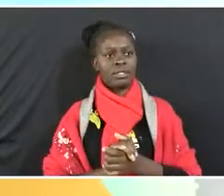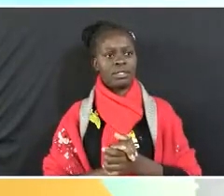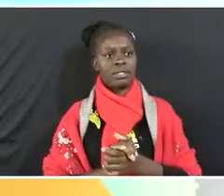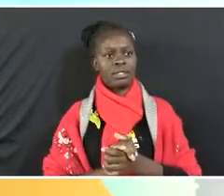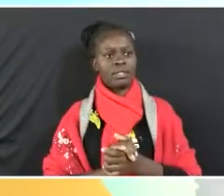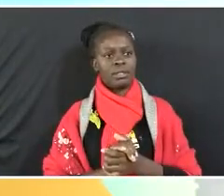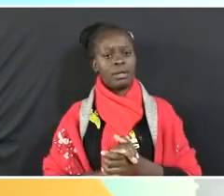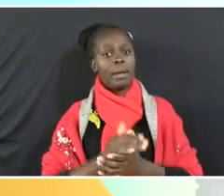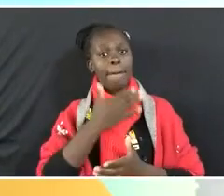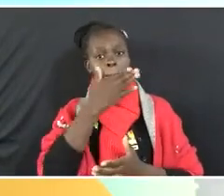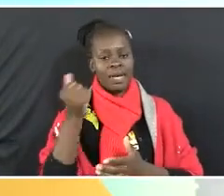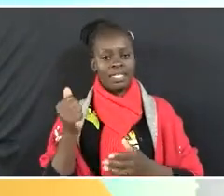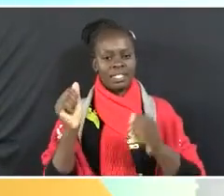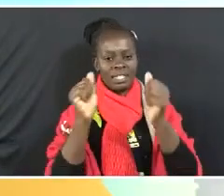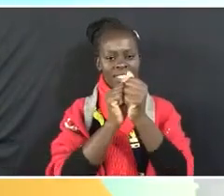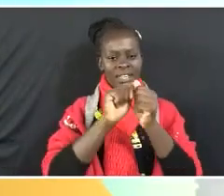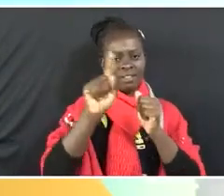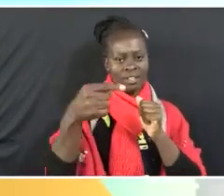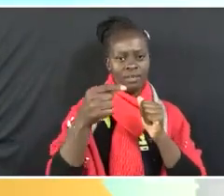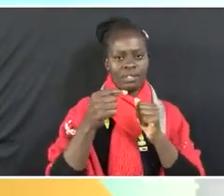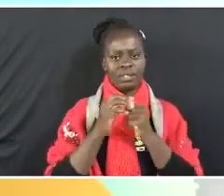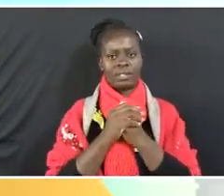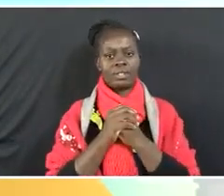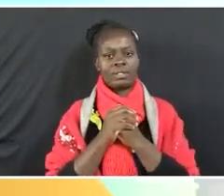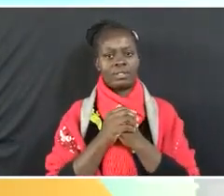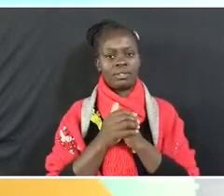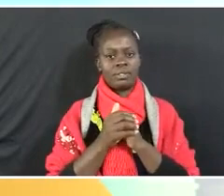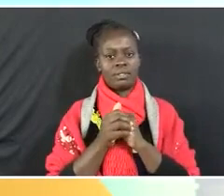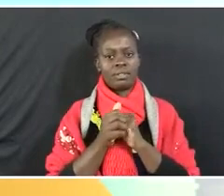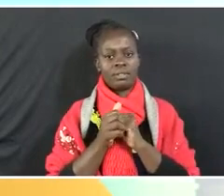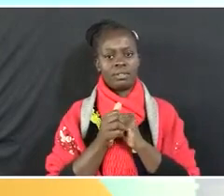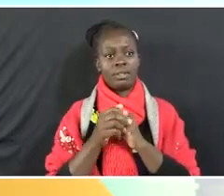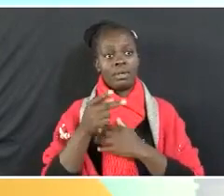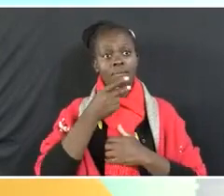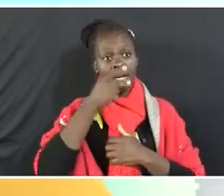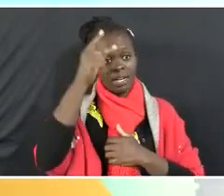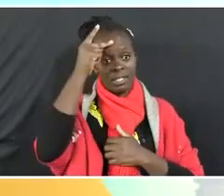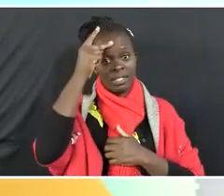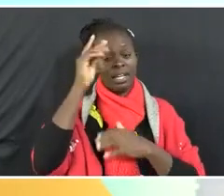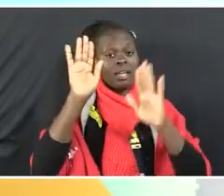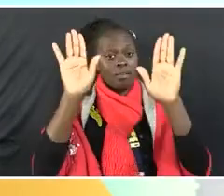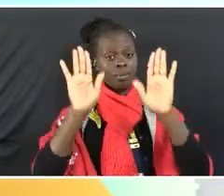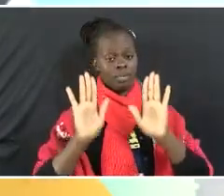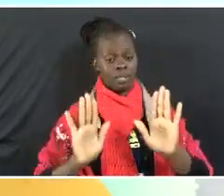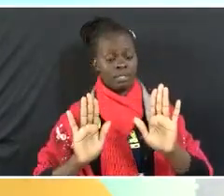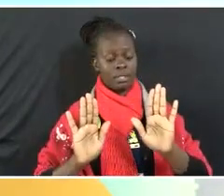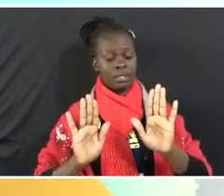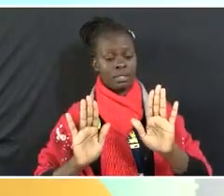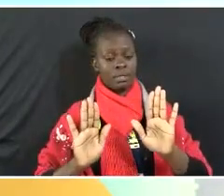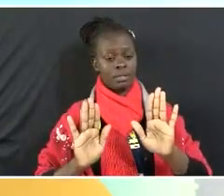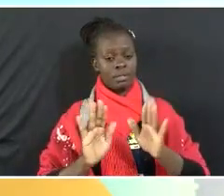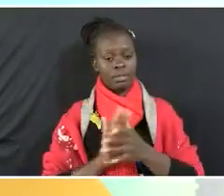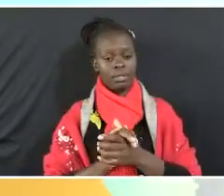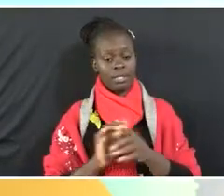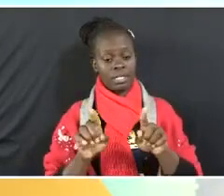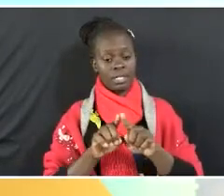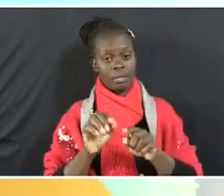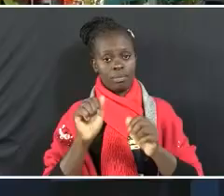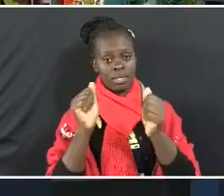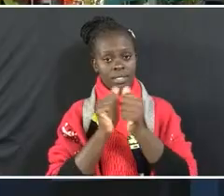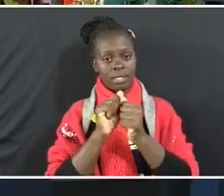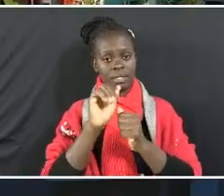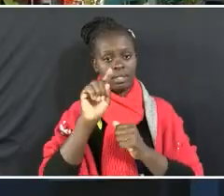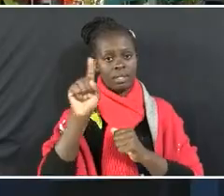And parents, please be worth 10,000. Thou art worth 10,000. Therefore, now it is